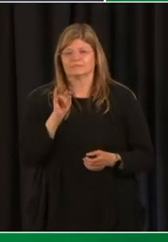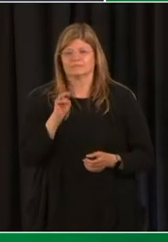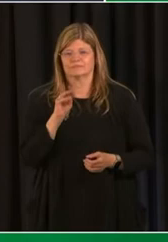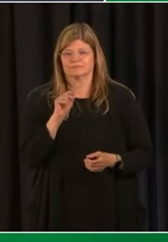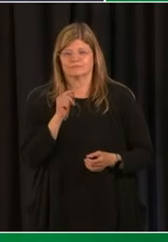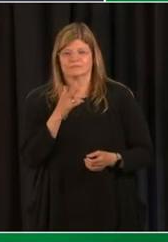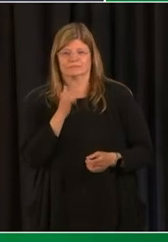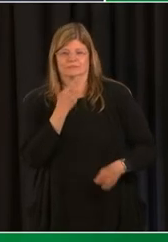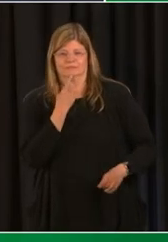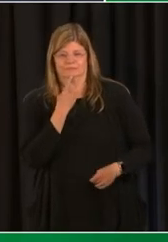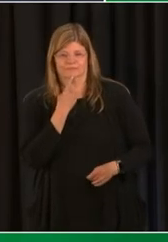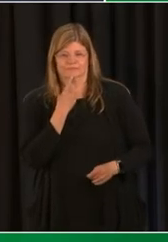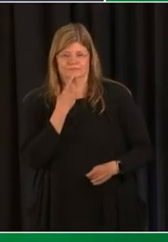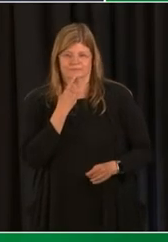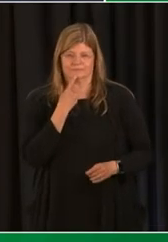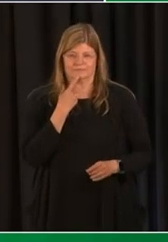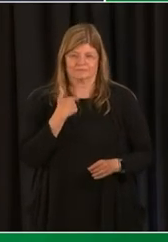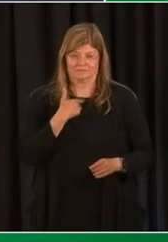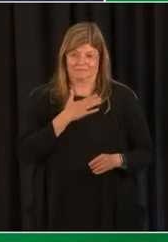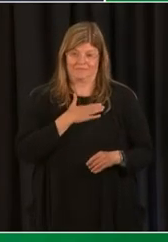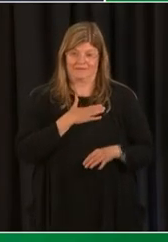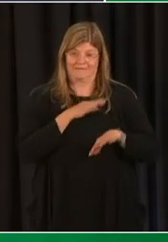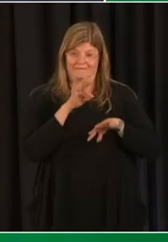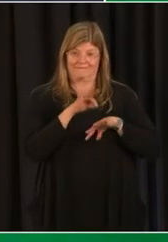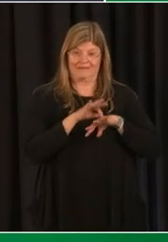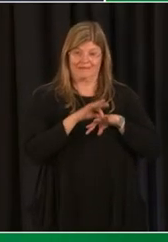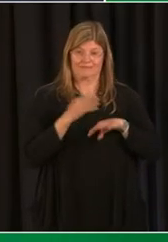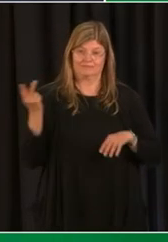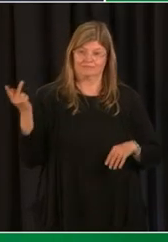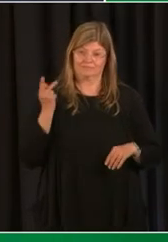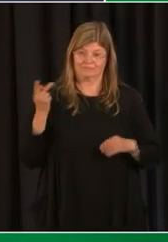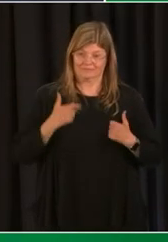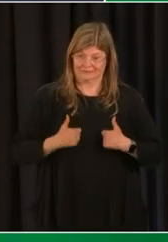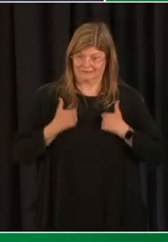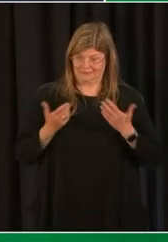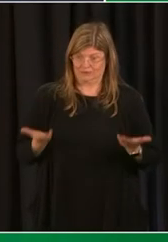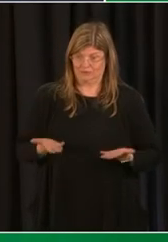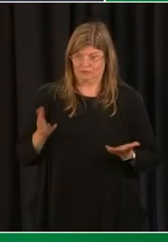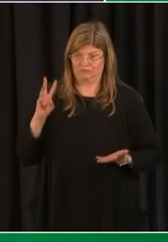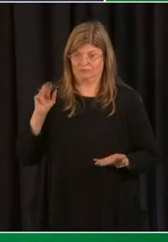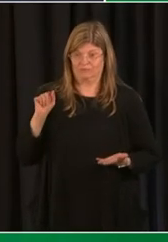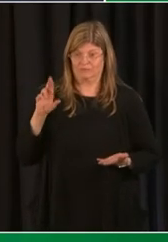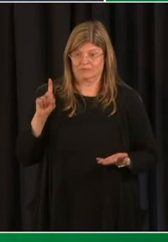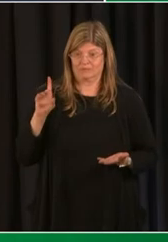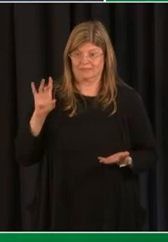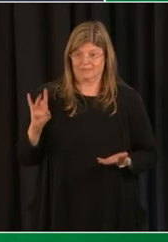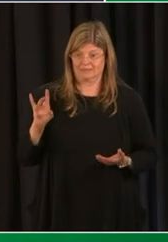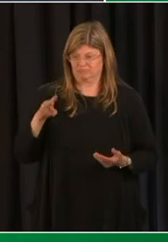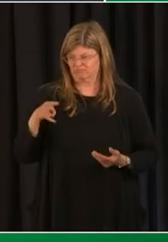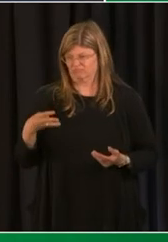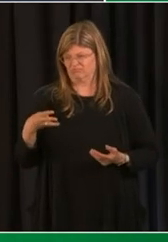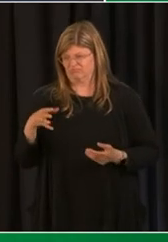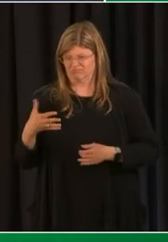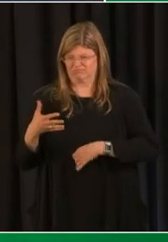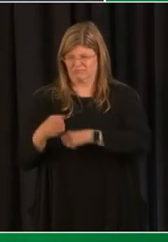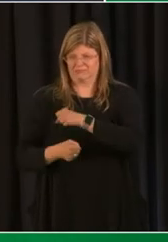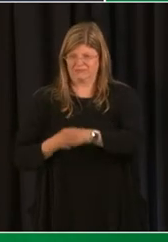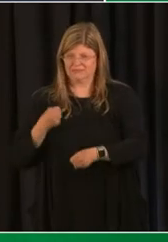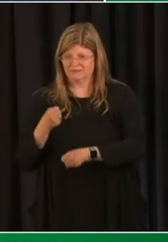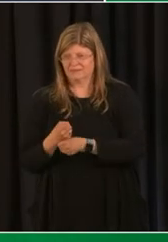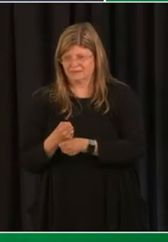My question was, my fiance and I have been living here in Ward 8 for about 4 or 5 years. But